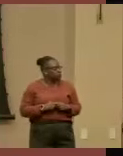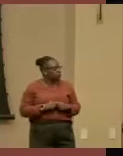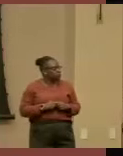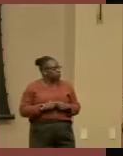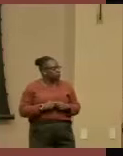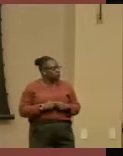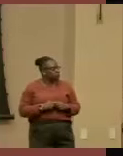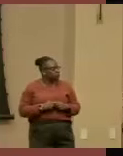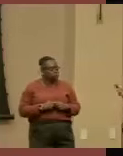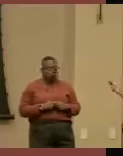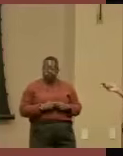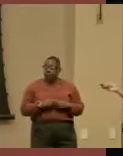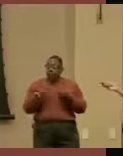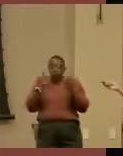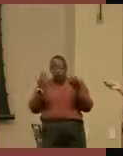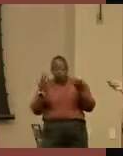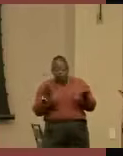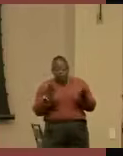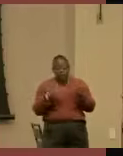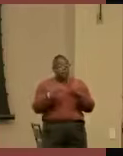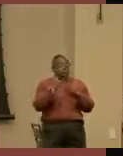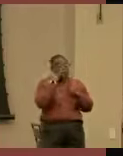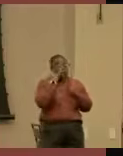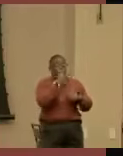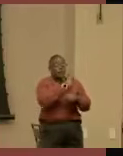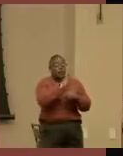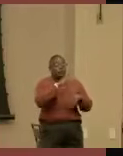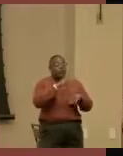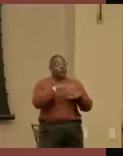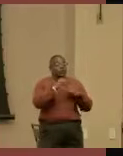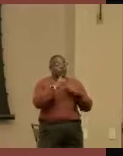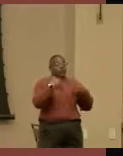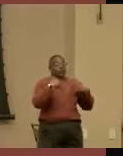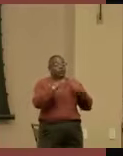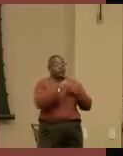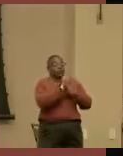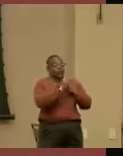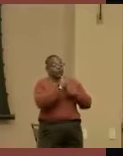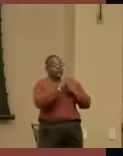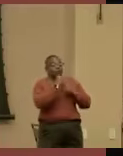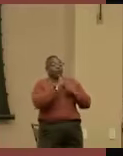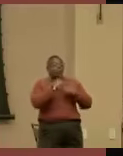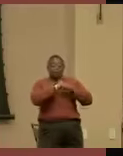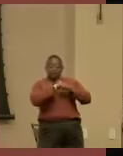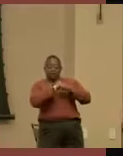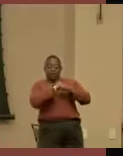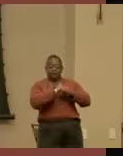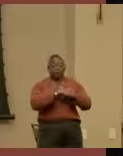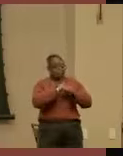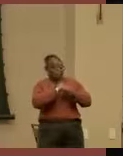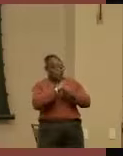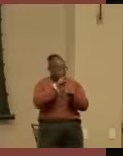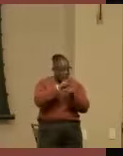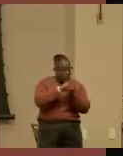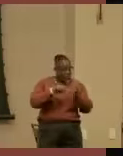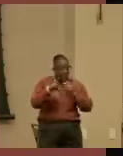And then while patients are on dangerous medications, we actually recommend 2 forms of contraception. So that brings us back to that first point that we talked about.